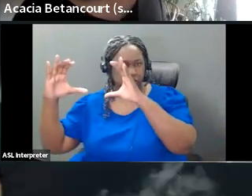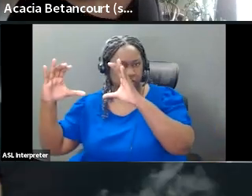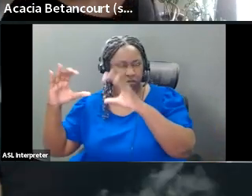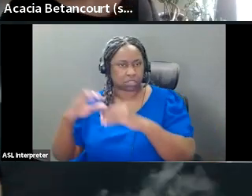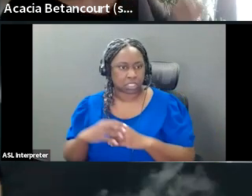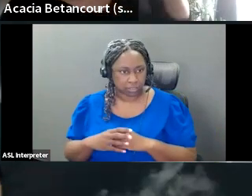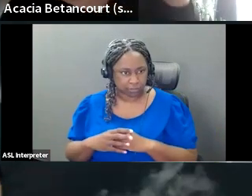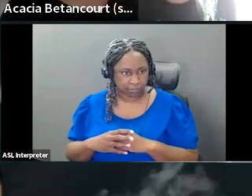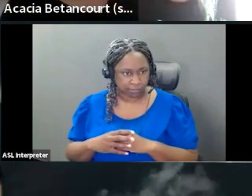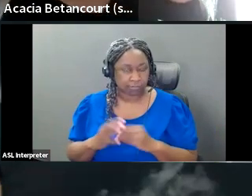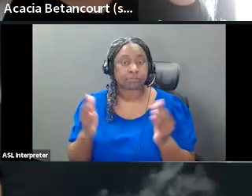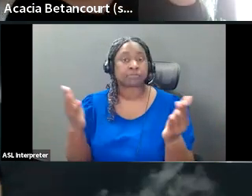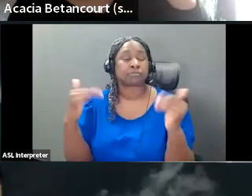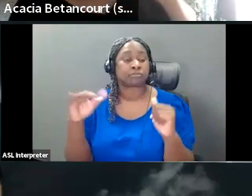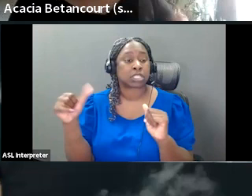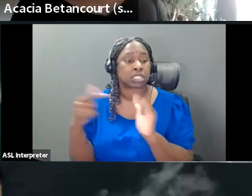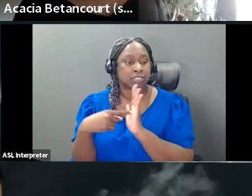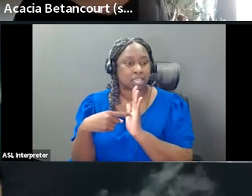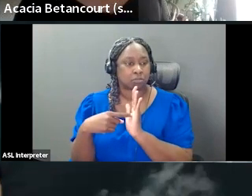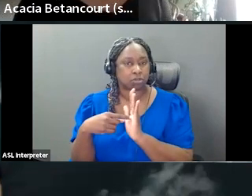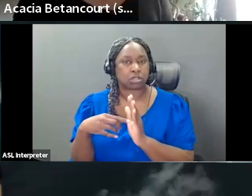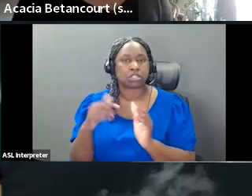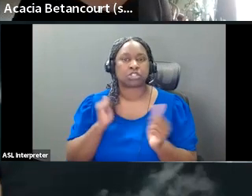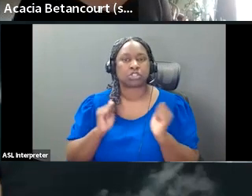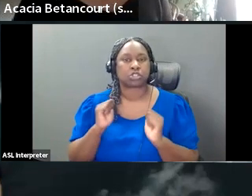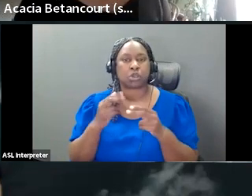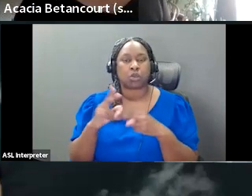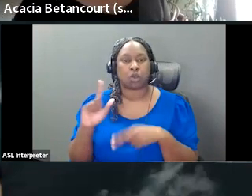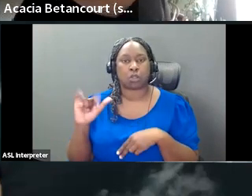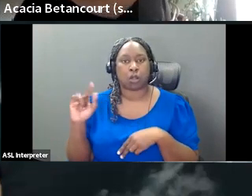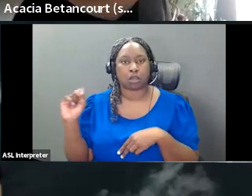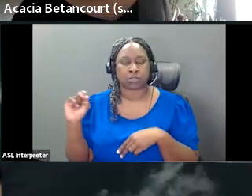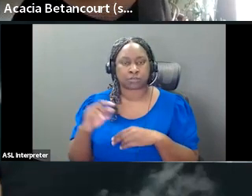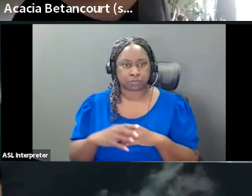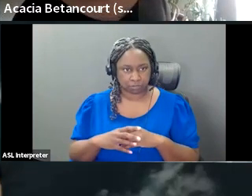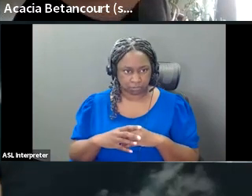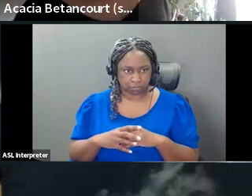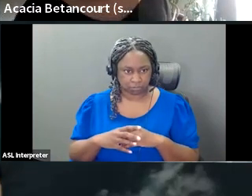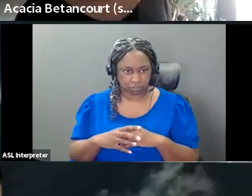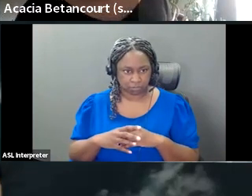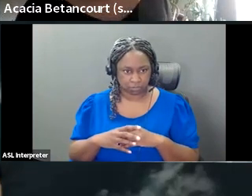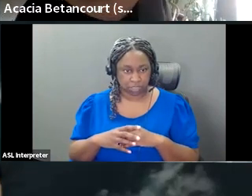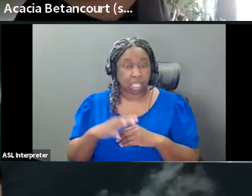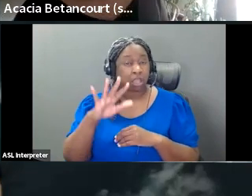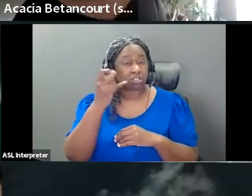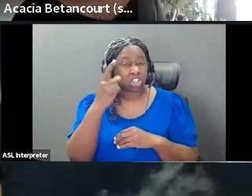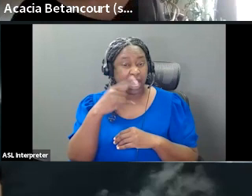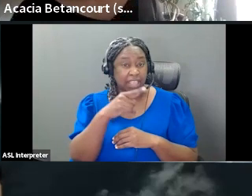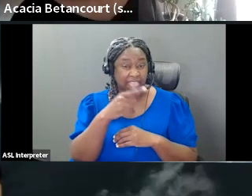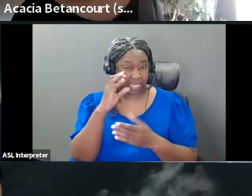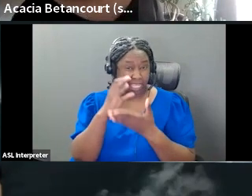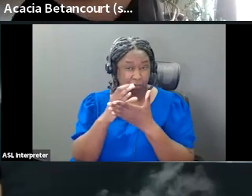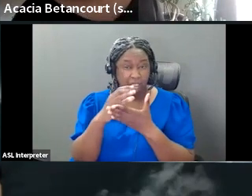Here's another example from the show Lost, that this is a very heavily produced image, right? So